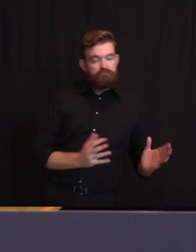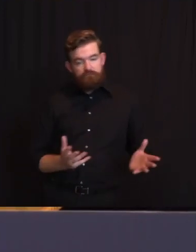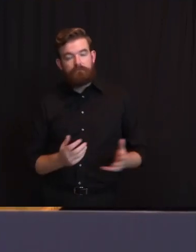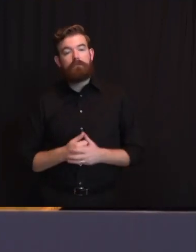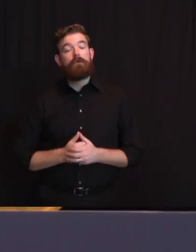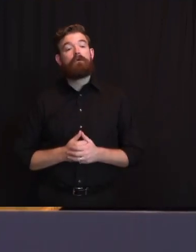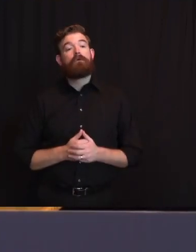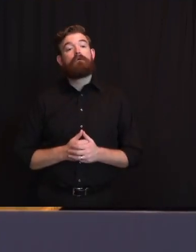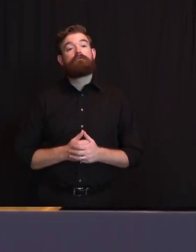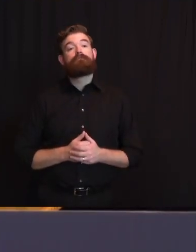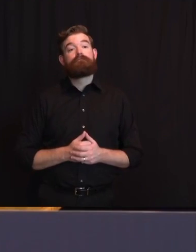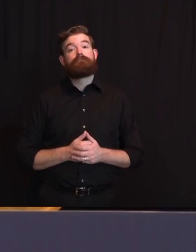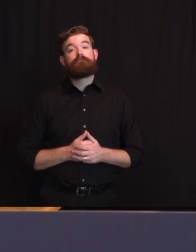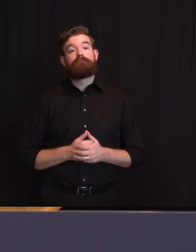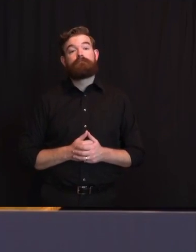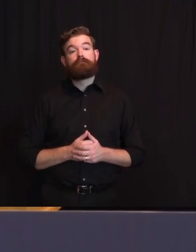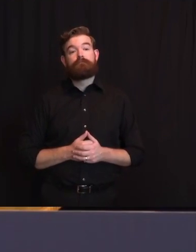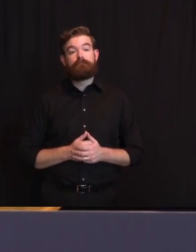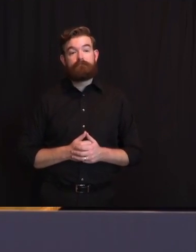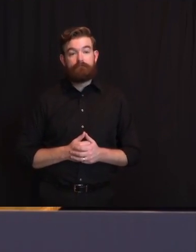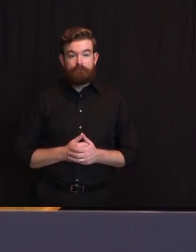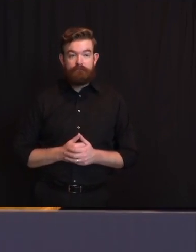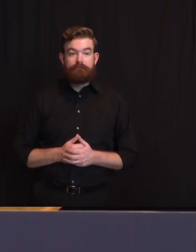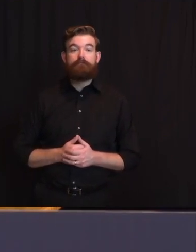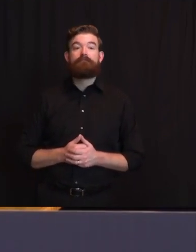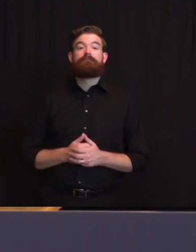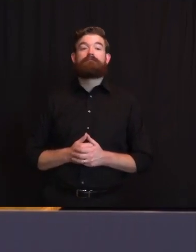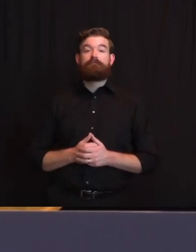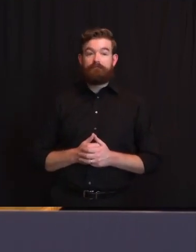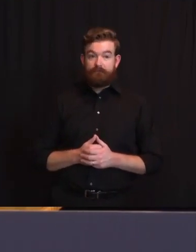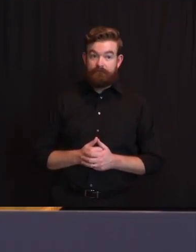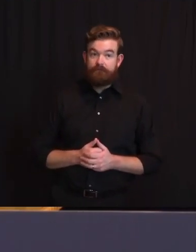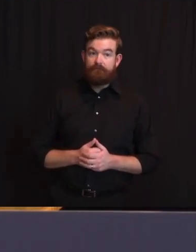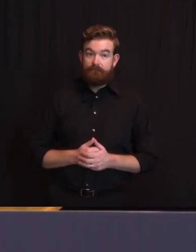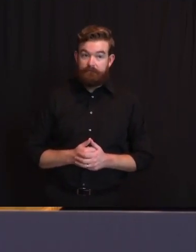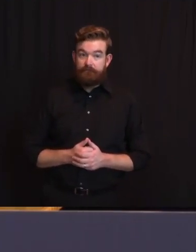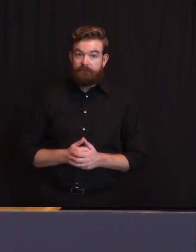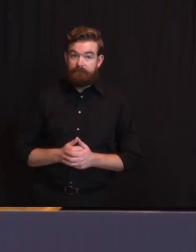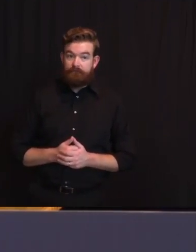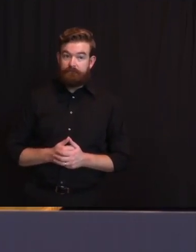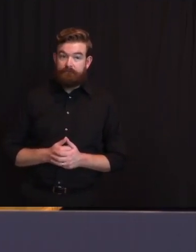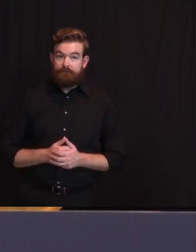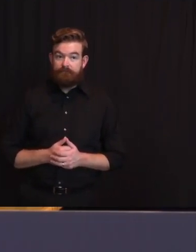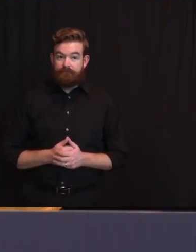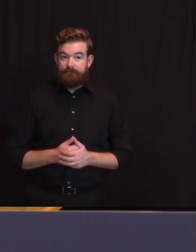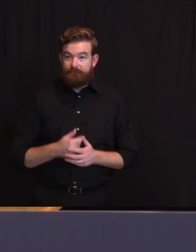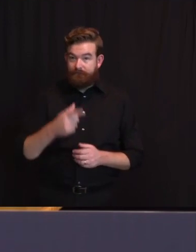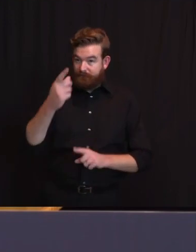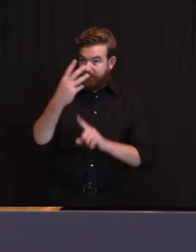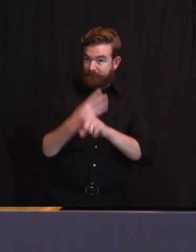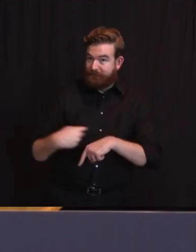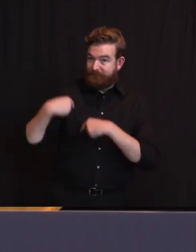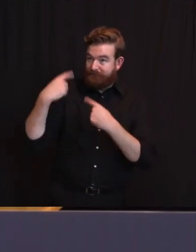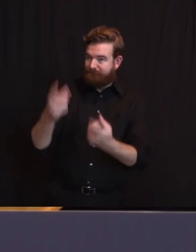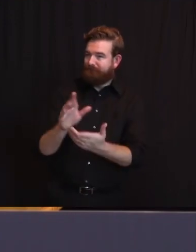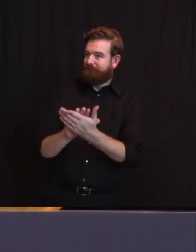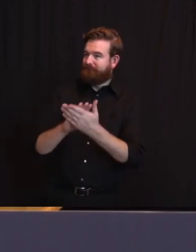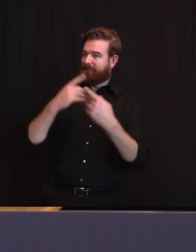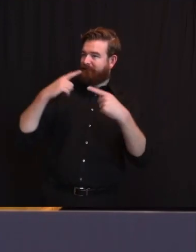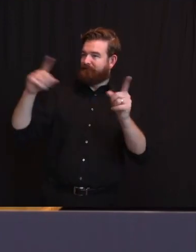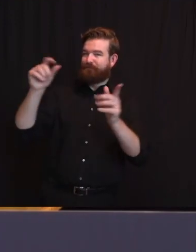surgery. Thank you, man. With indoor dining and gyms now open, do you think it's time for cities and towns to reopen their